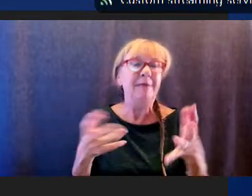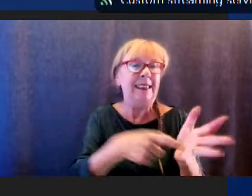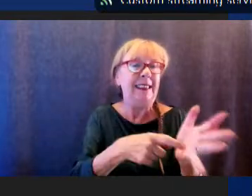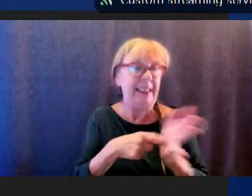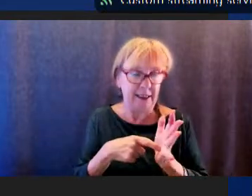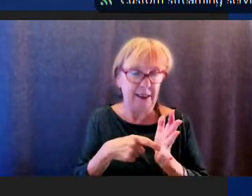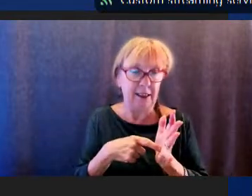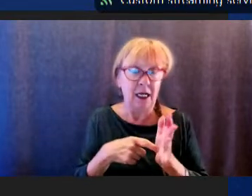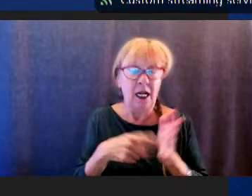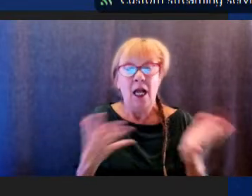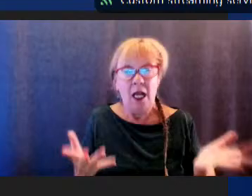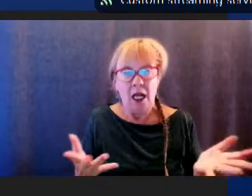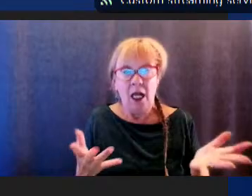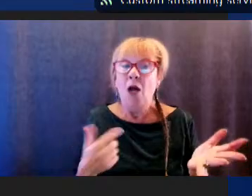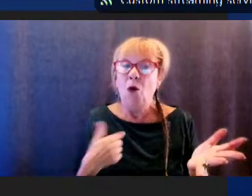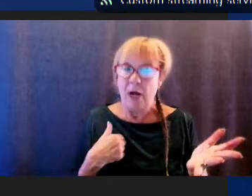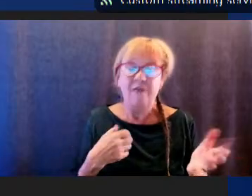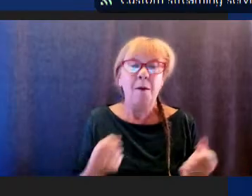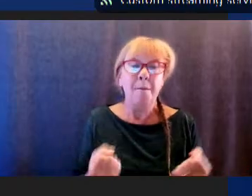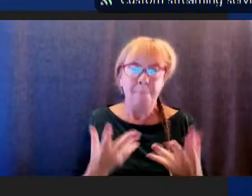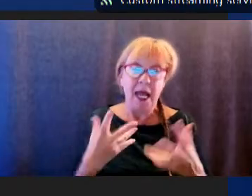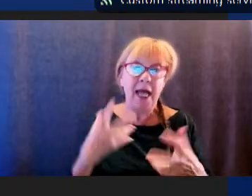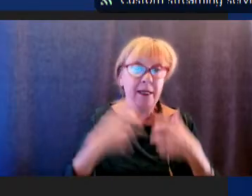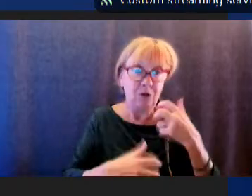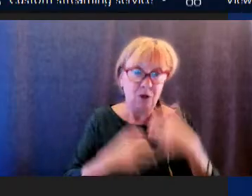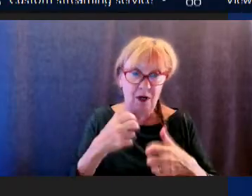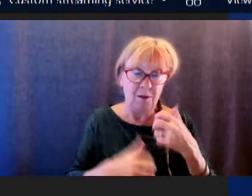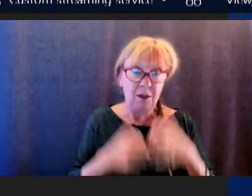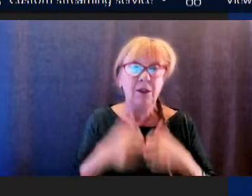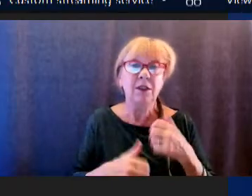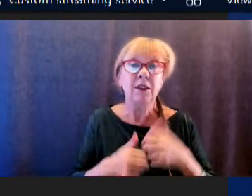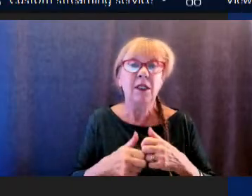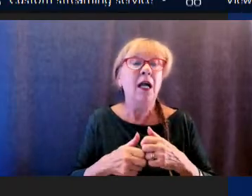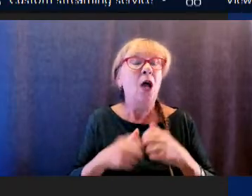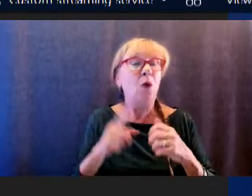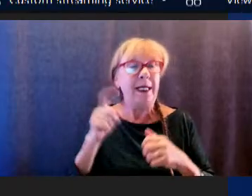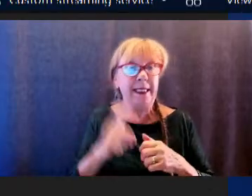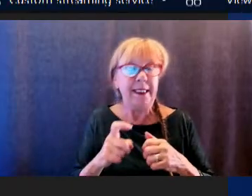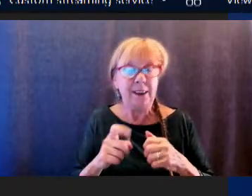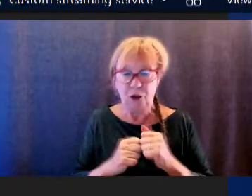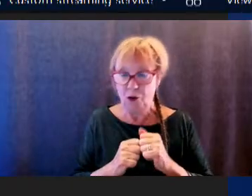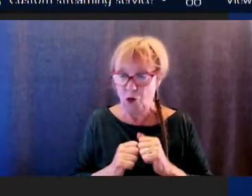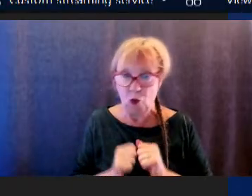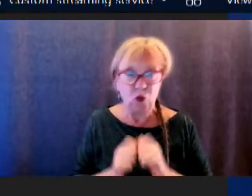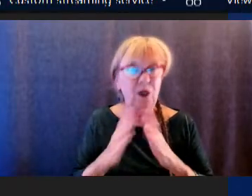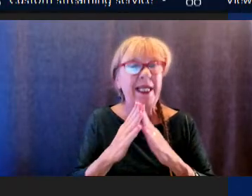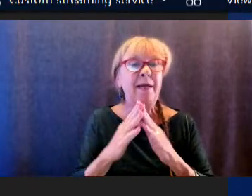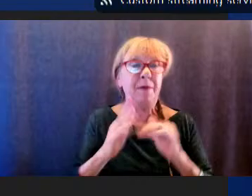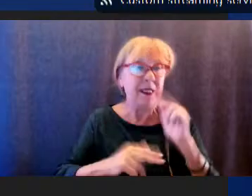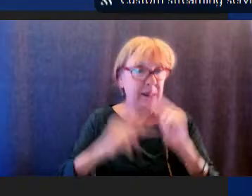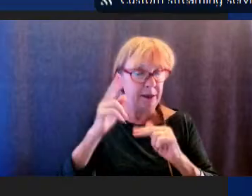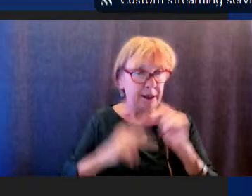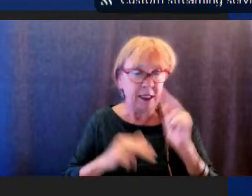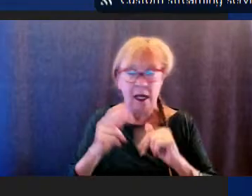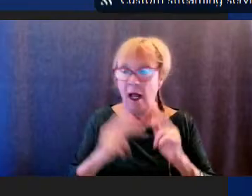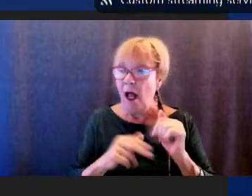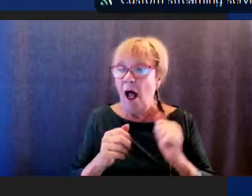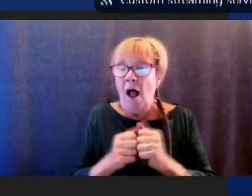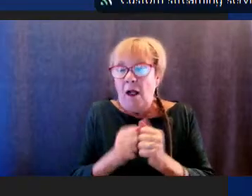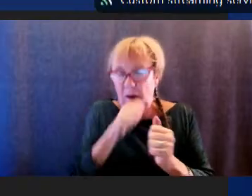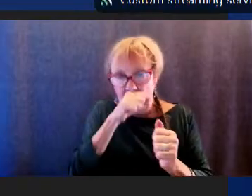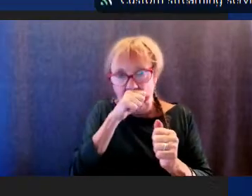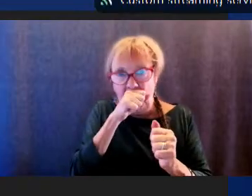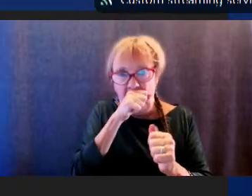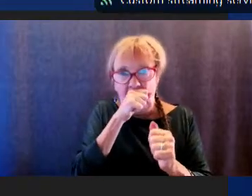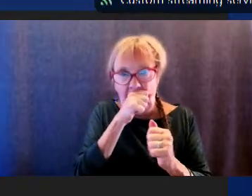rebuilding public infrastructure, restoring services, and supporting families and businesses. County departments serve over 10 million residents across